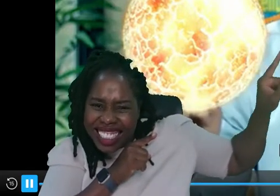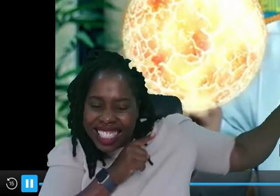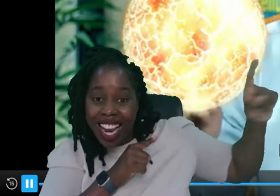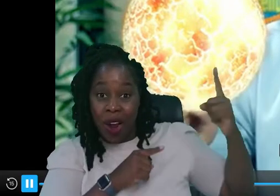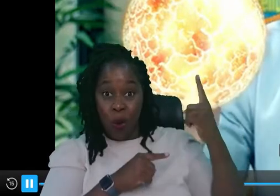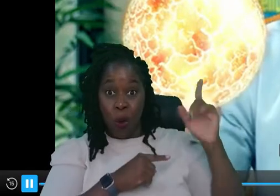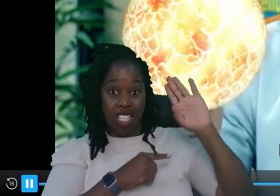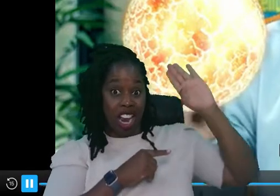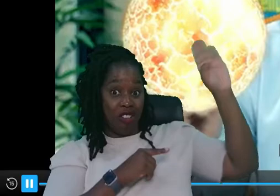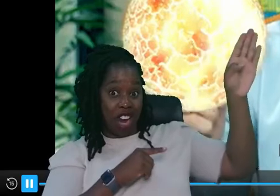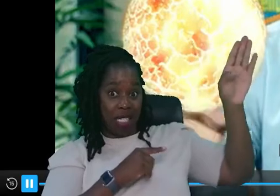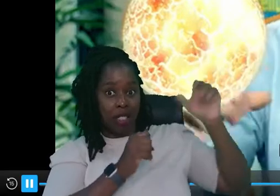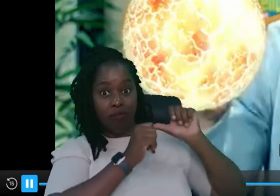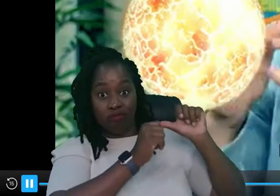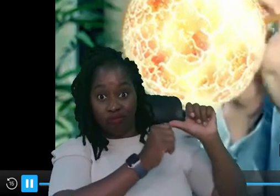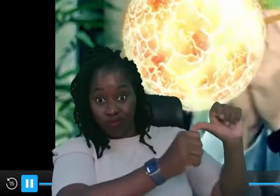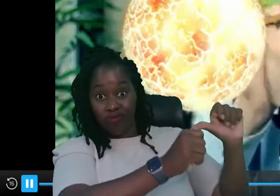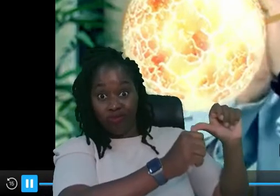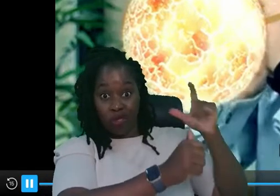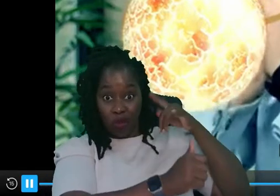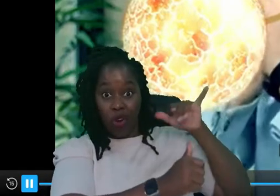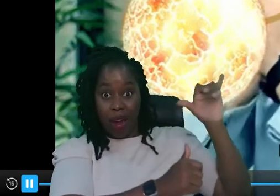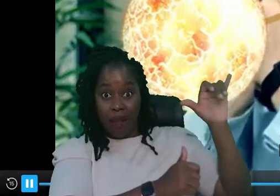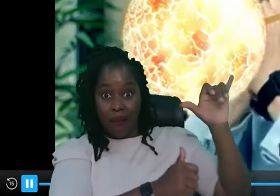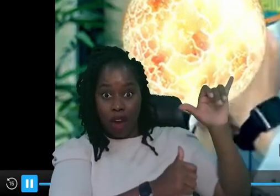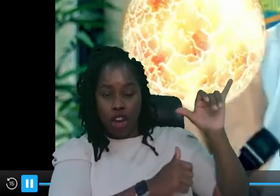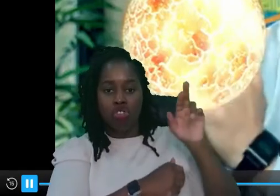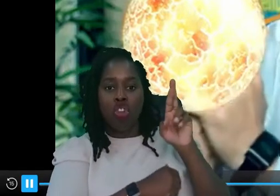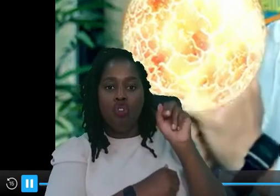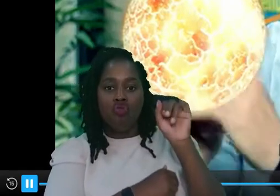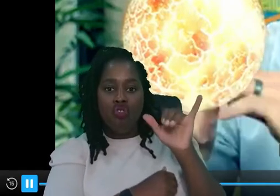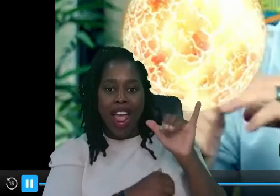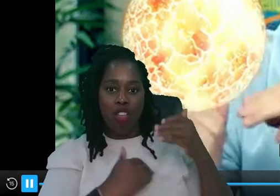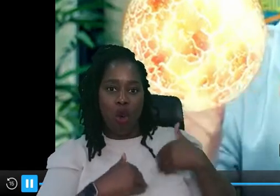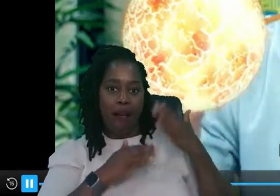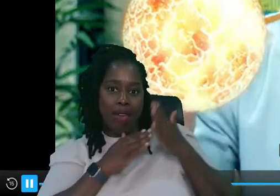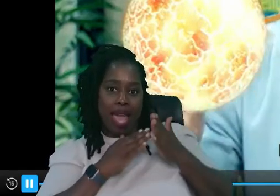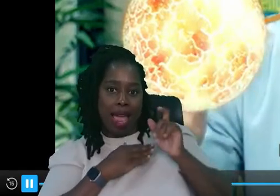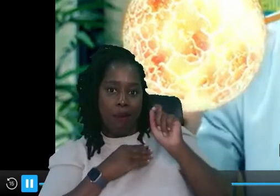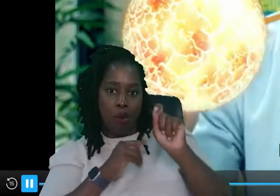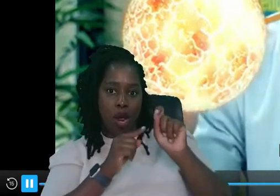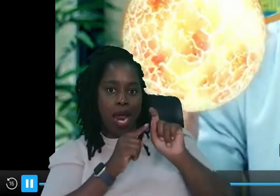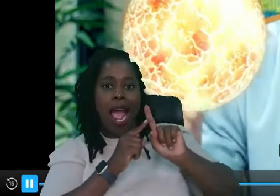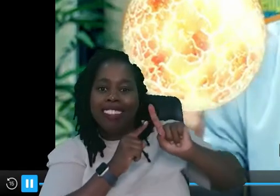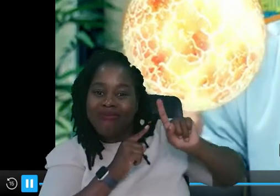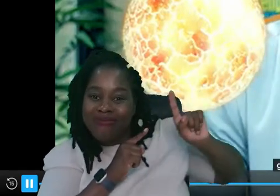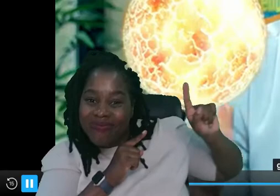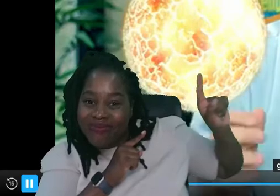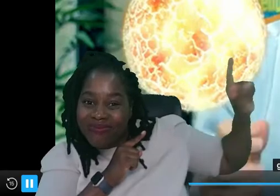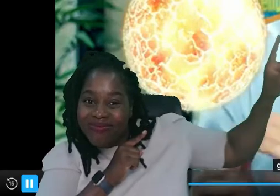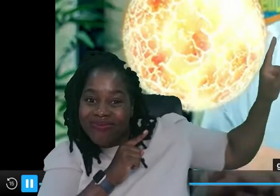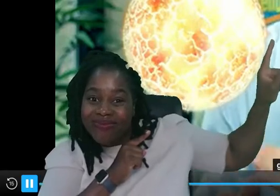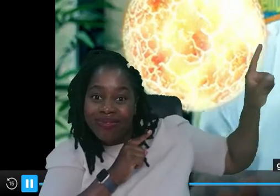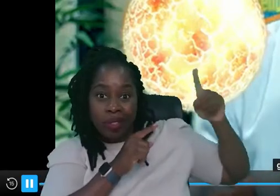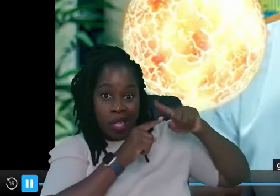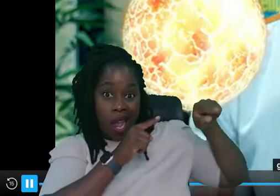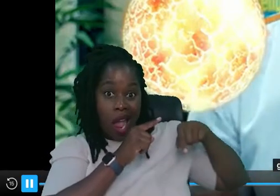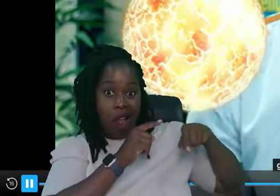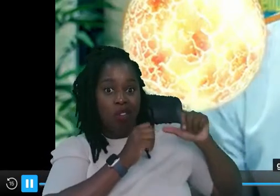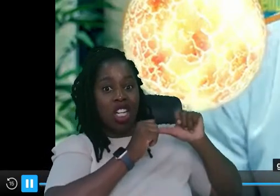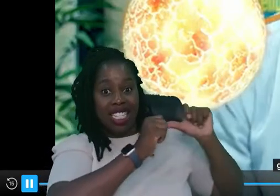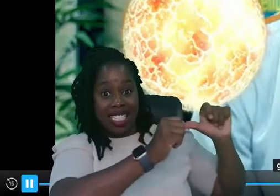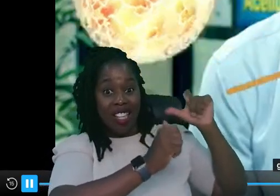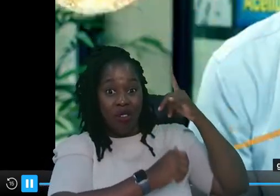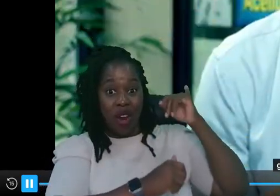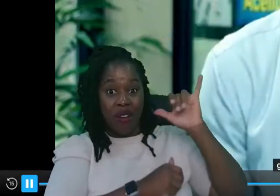direction so array is where you have an end point but then then an arrow at the end to signify that it goes